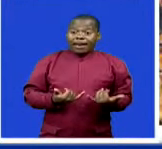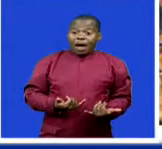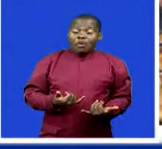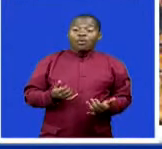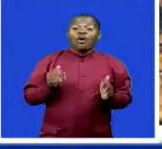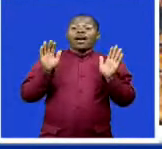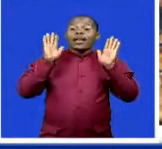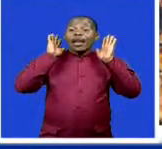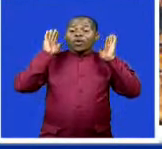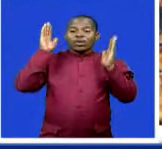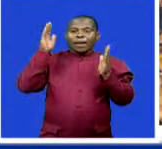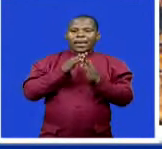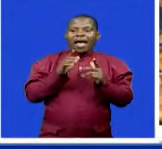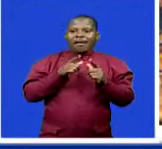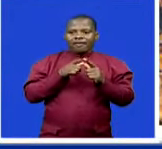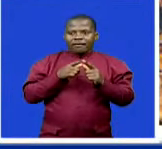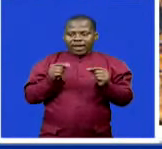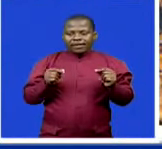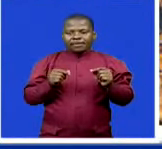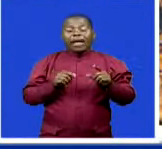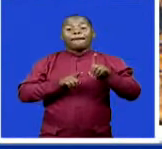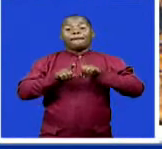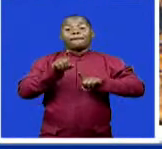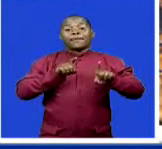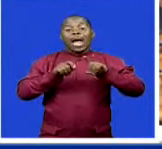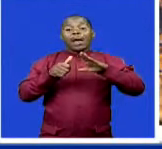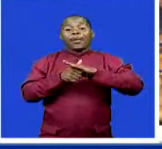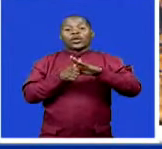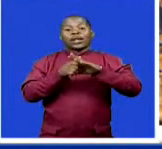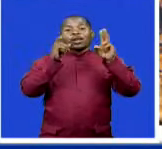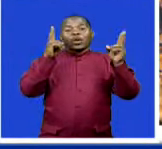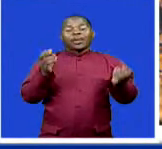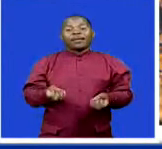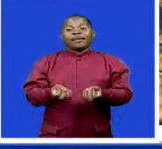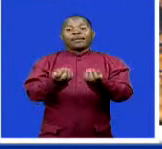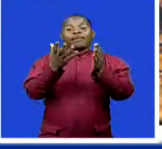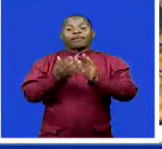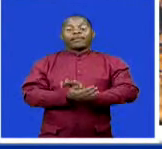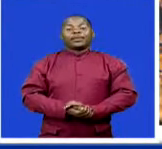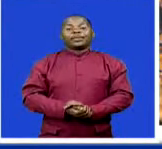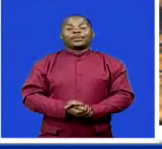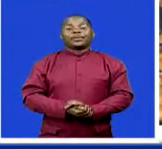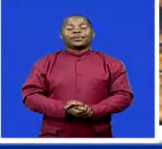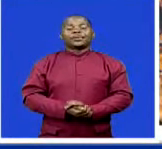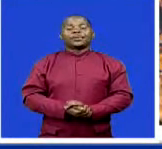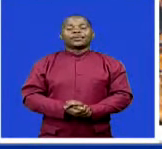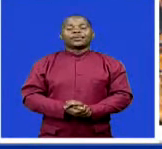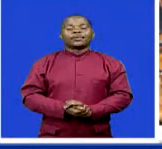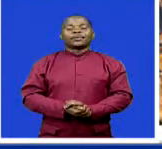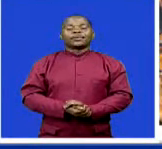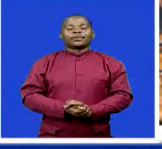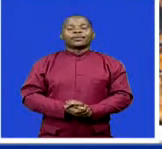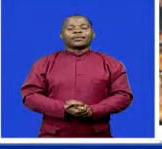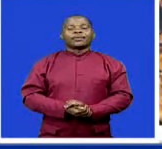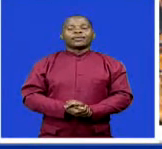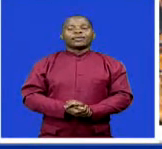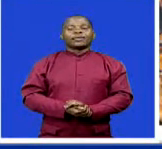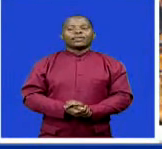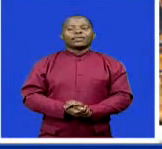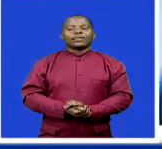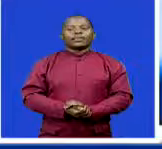Well, Eswatini, that brings us to the conclusion of our news bulletin at 8 here at Eswatini TV. But before we go, here's a quick reminder of our top stories tonight.